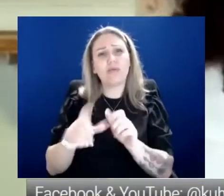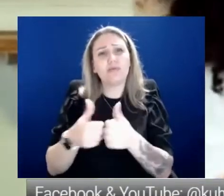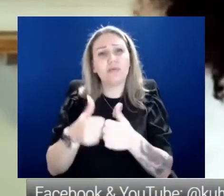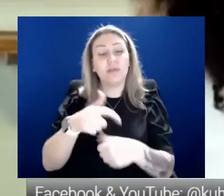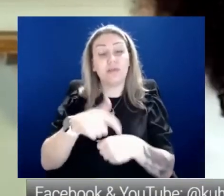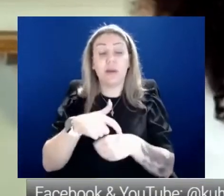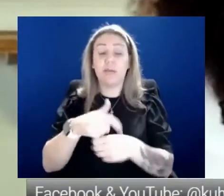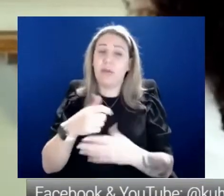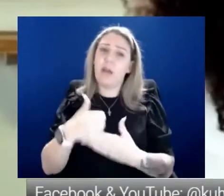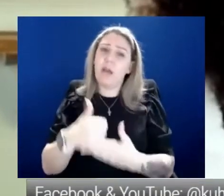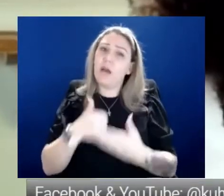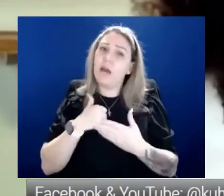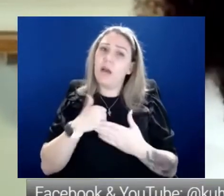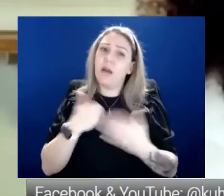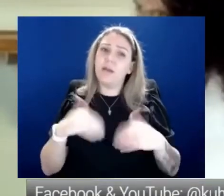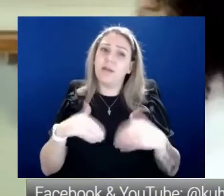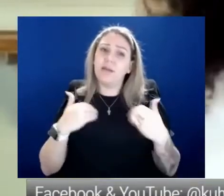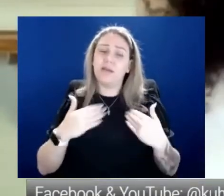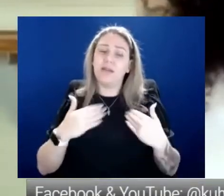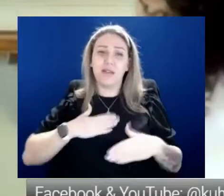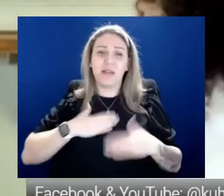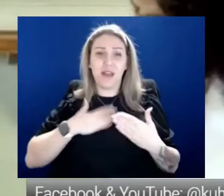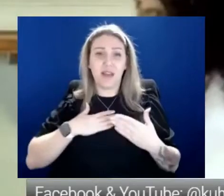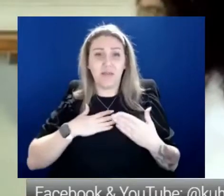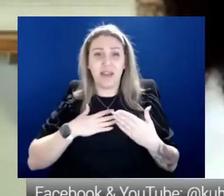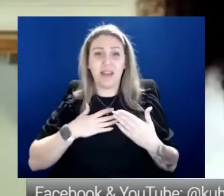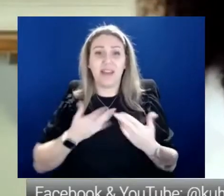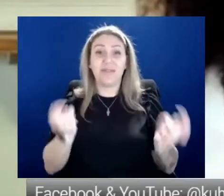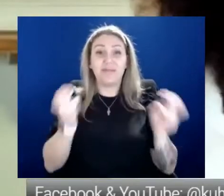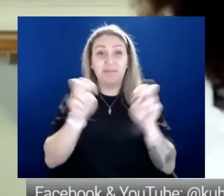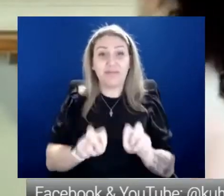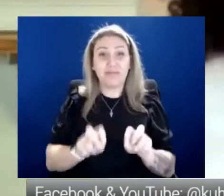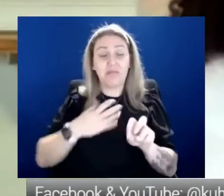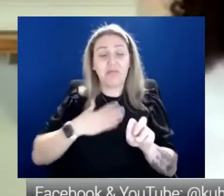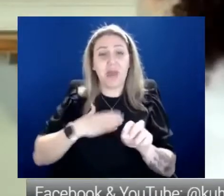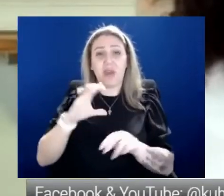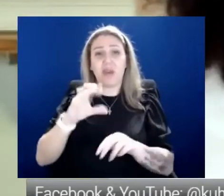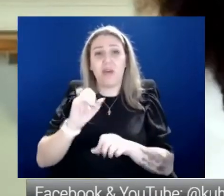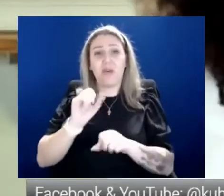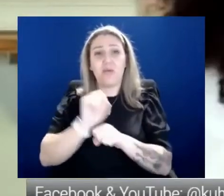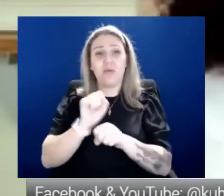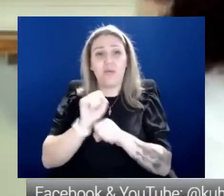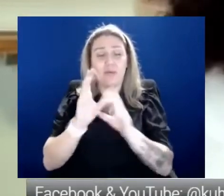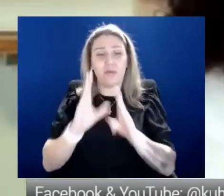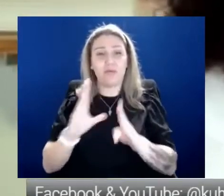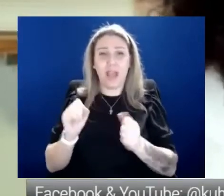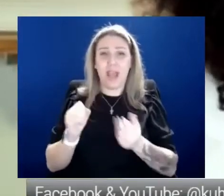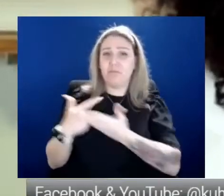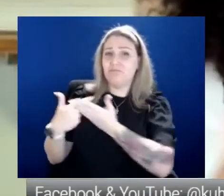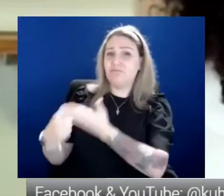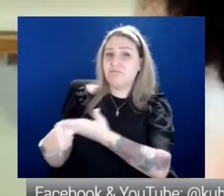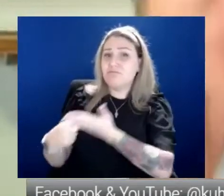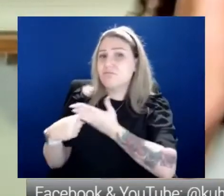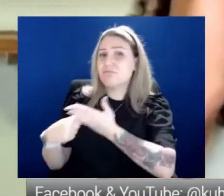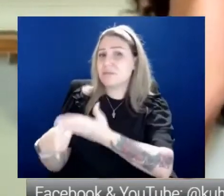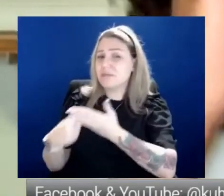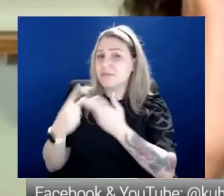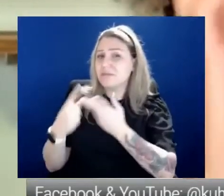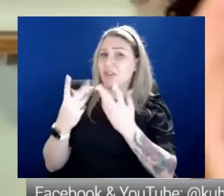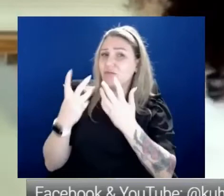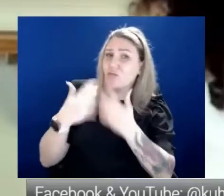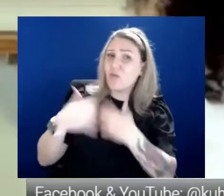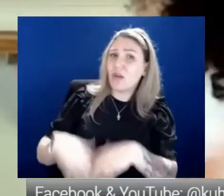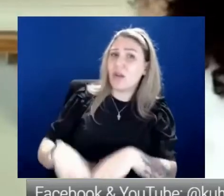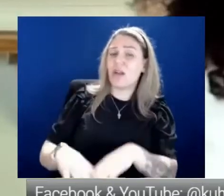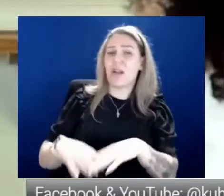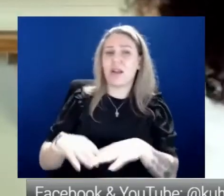that I was able to sit down with a colleague of mine and we could discuss things and work it out. And just like Shannon said,